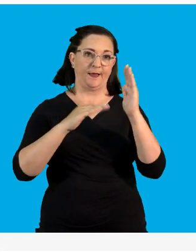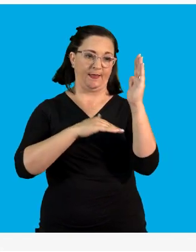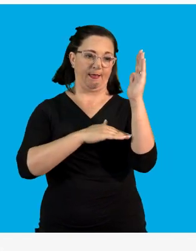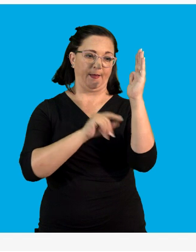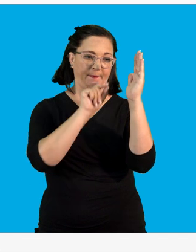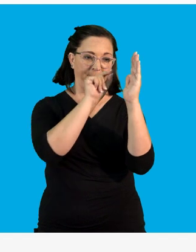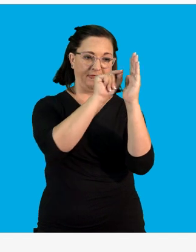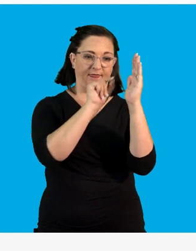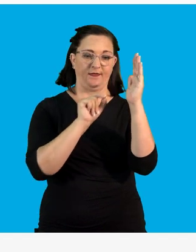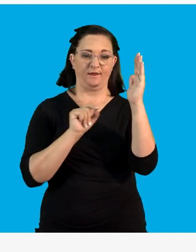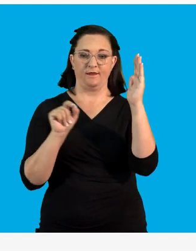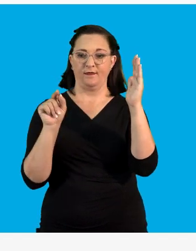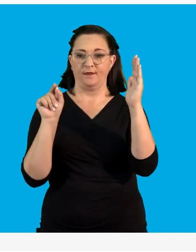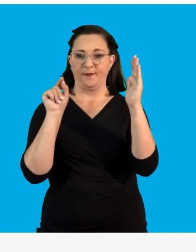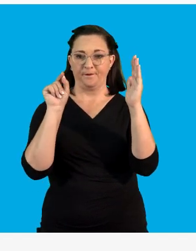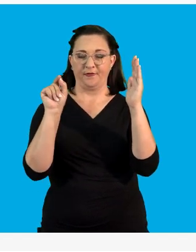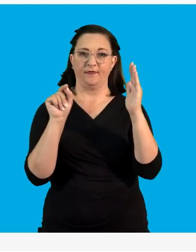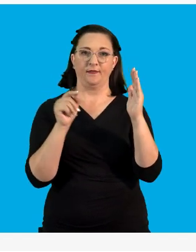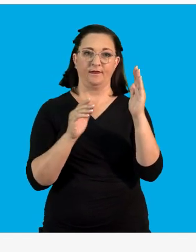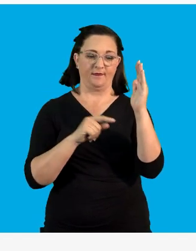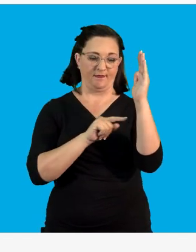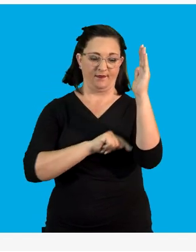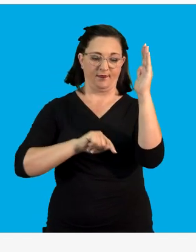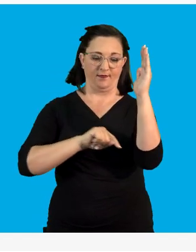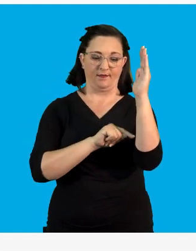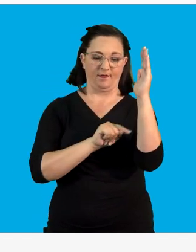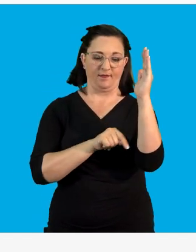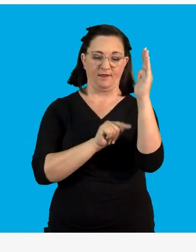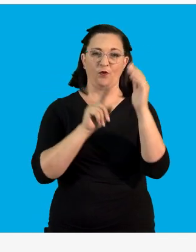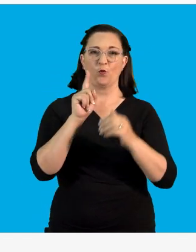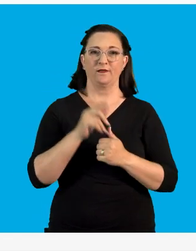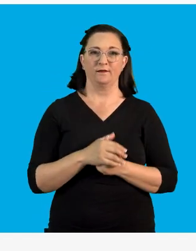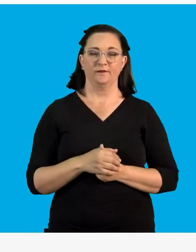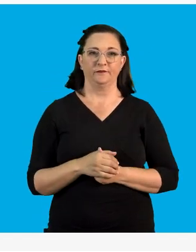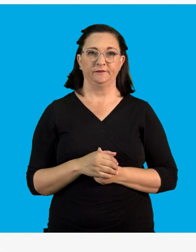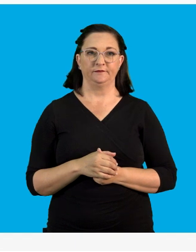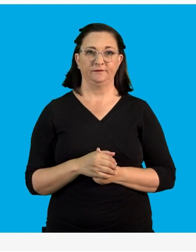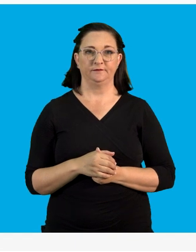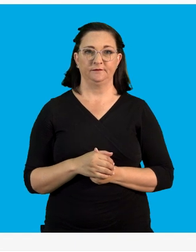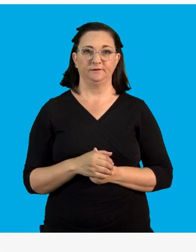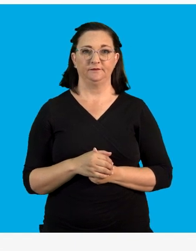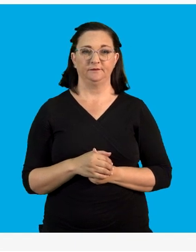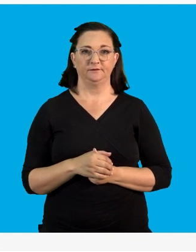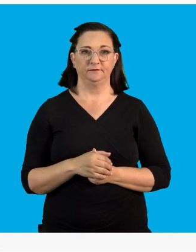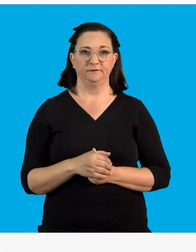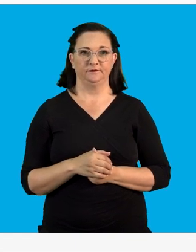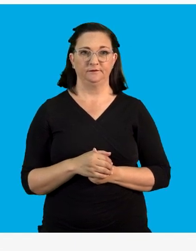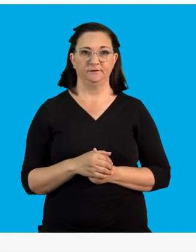let's pin it down and see, angle L gives us,